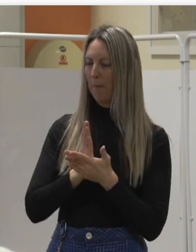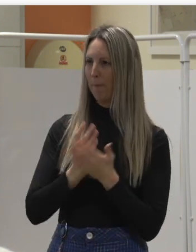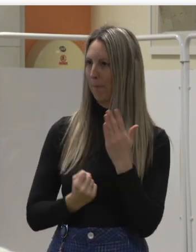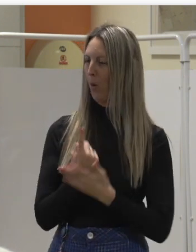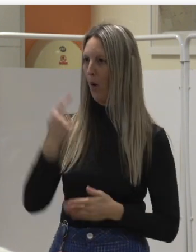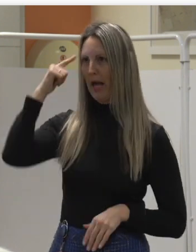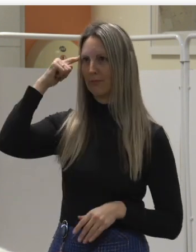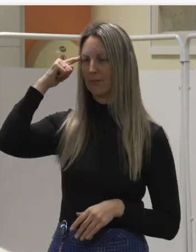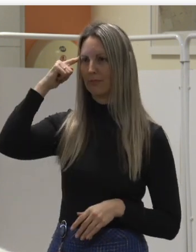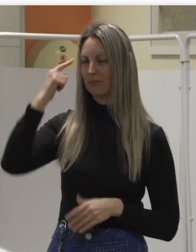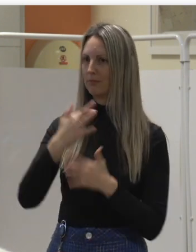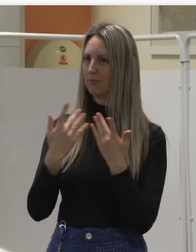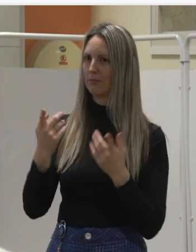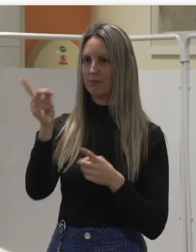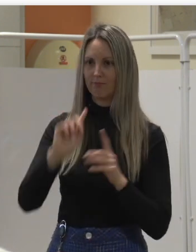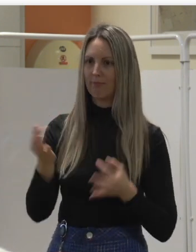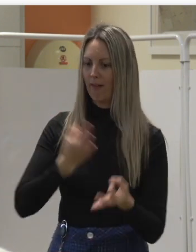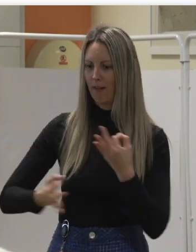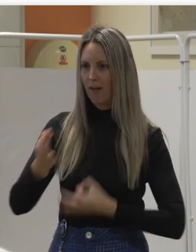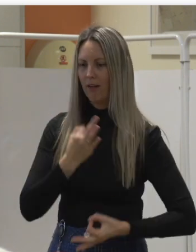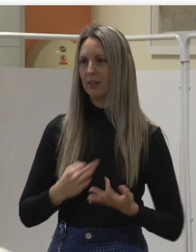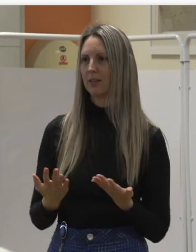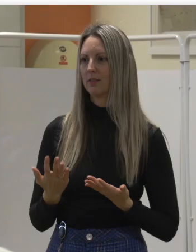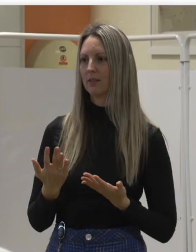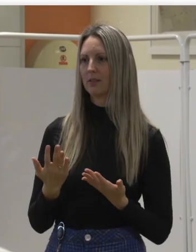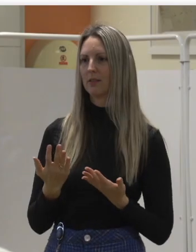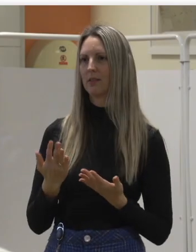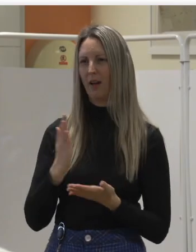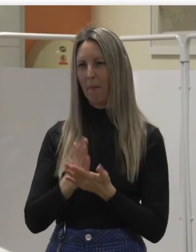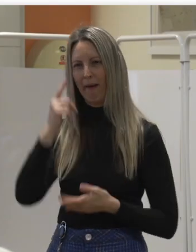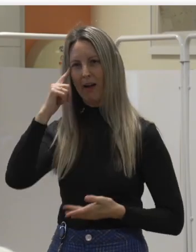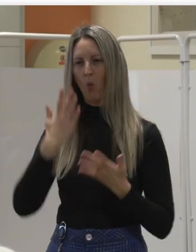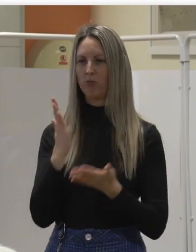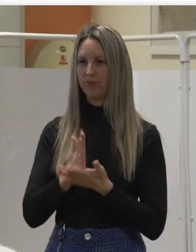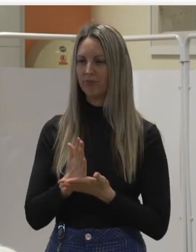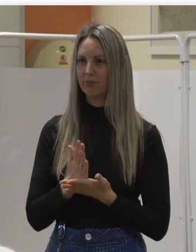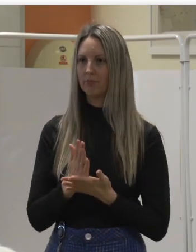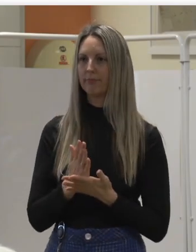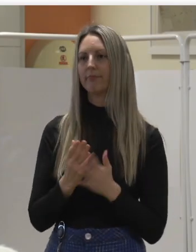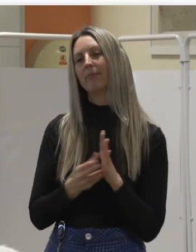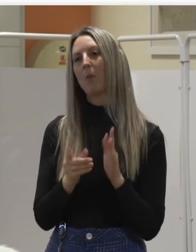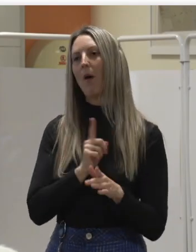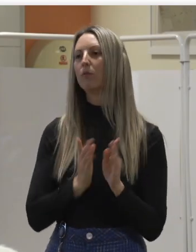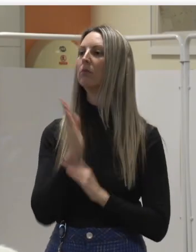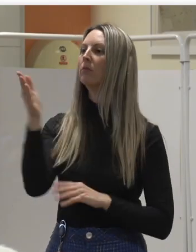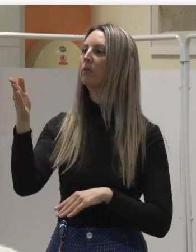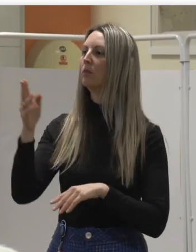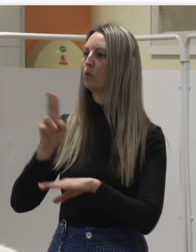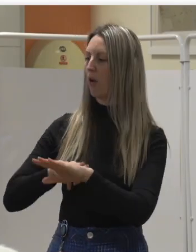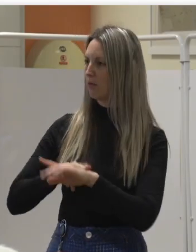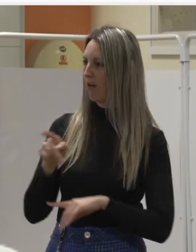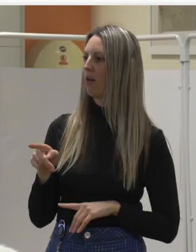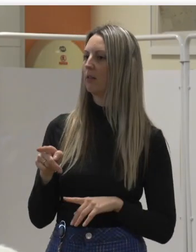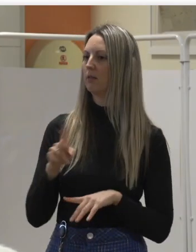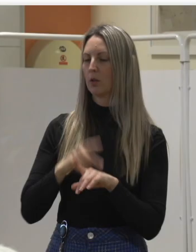question many people ask me, because if you go to a doctor and they make a diagnosis and they may say that,